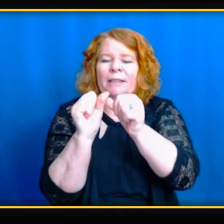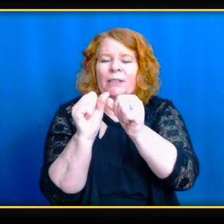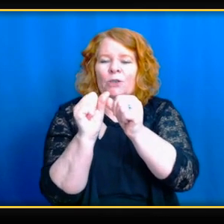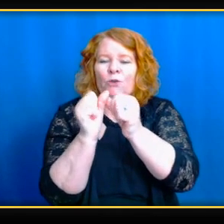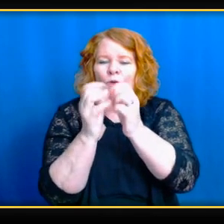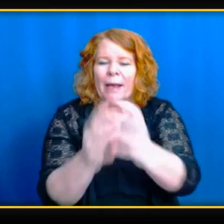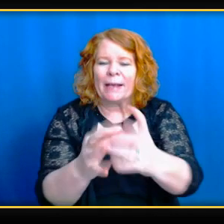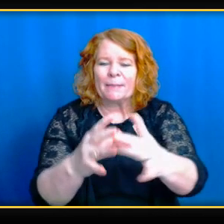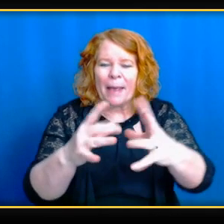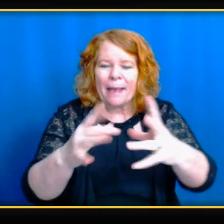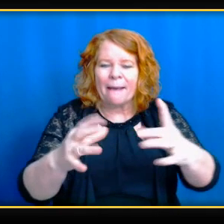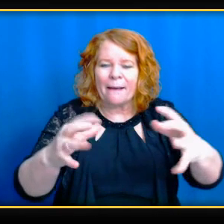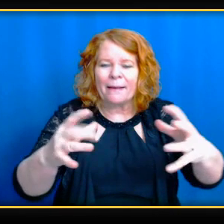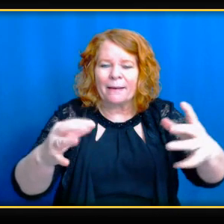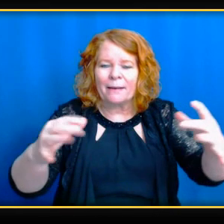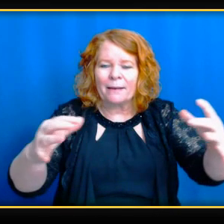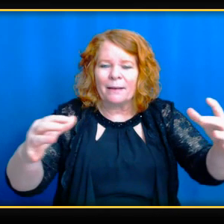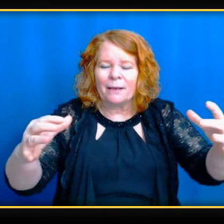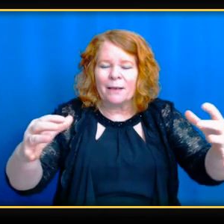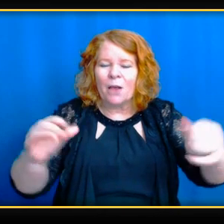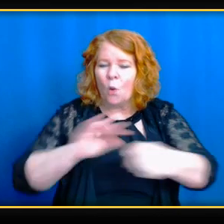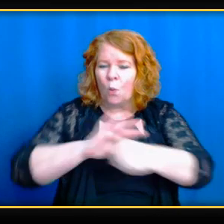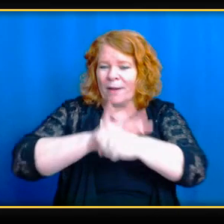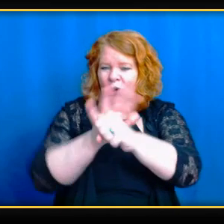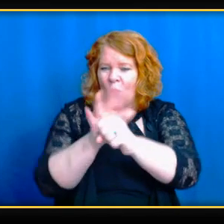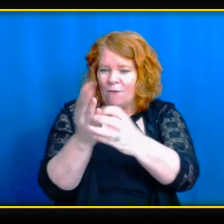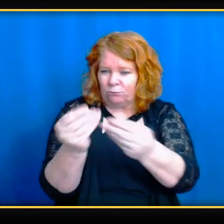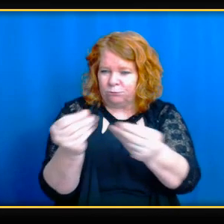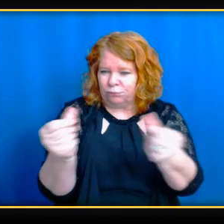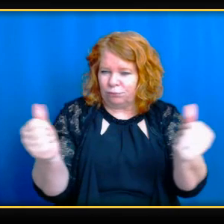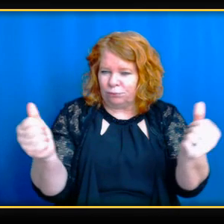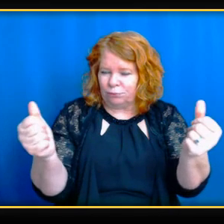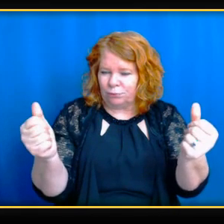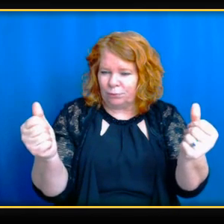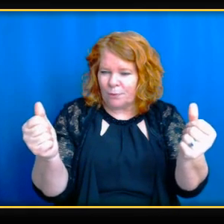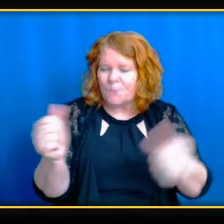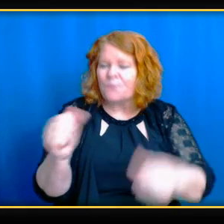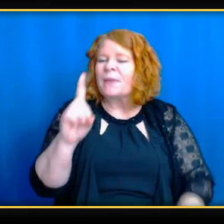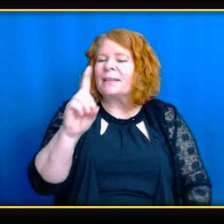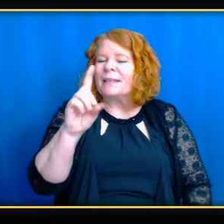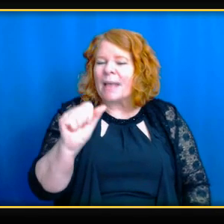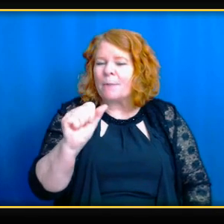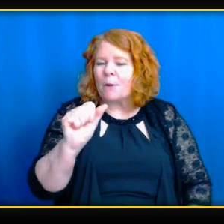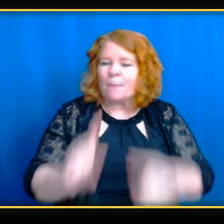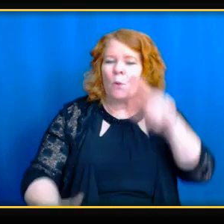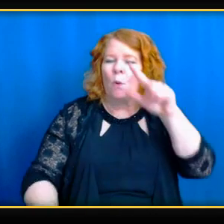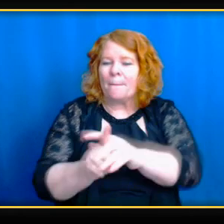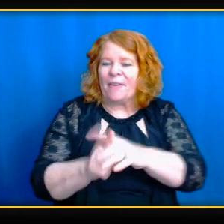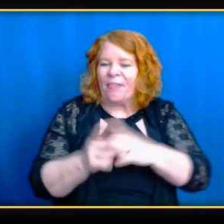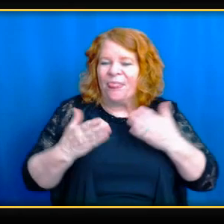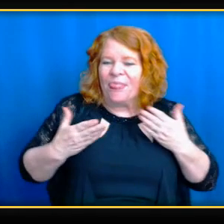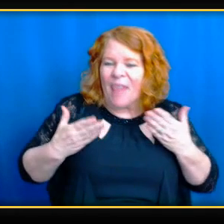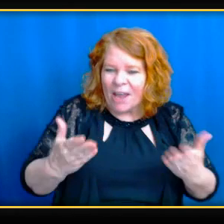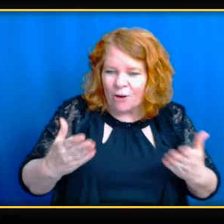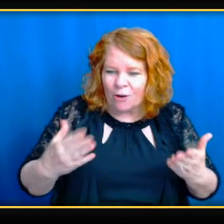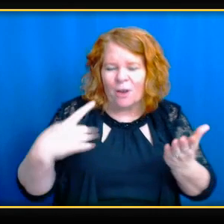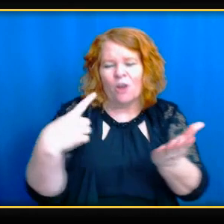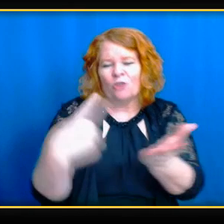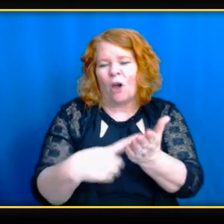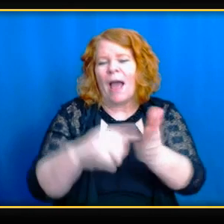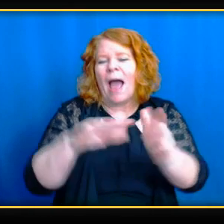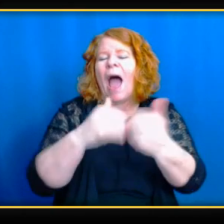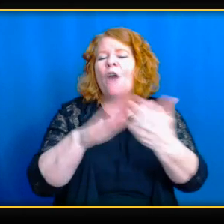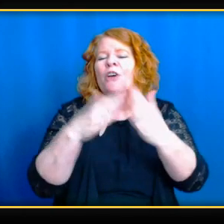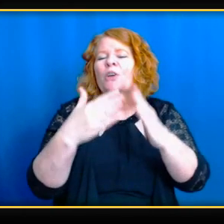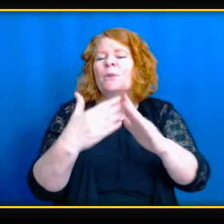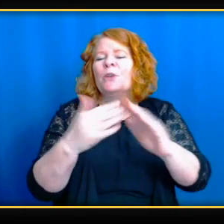out of COVID, disabled people will be at the table talking about how our communities will change, including ensuring that we're a